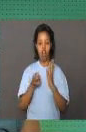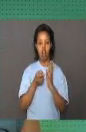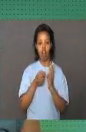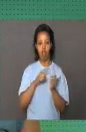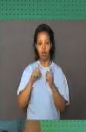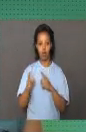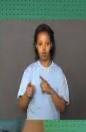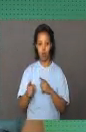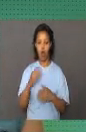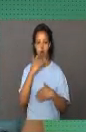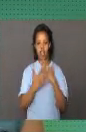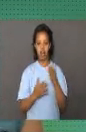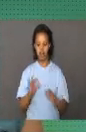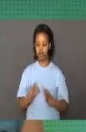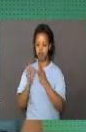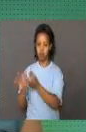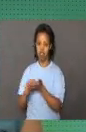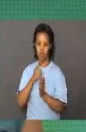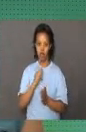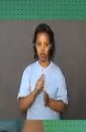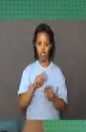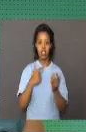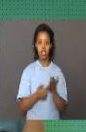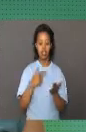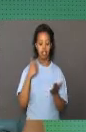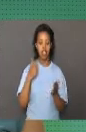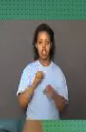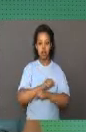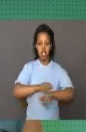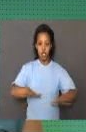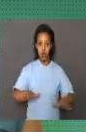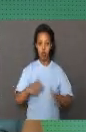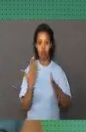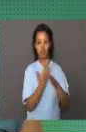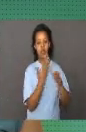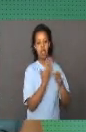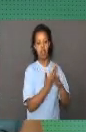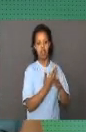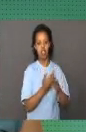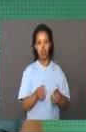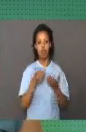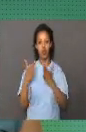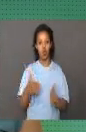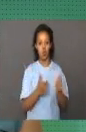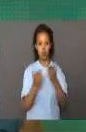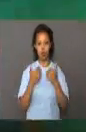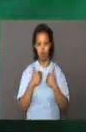There are several methods to stop the spread of HIV and